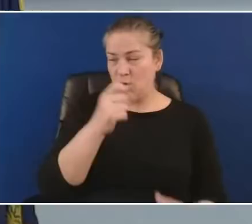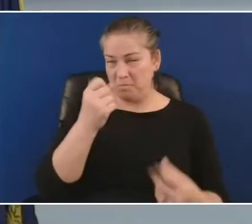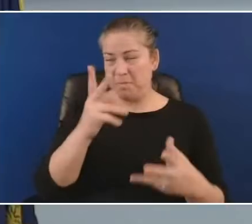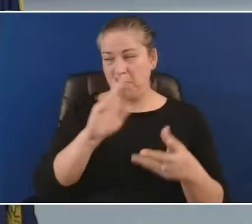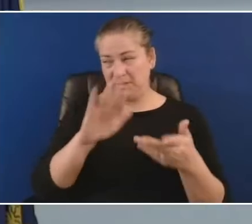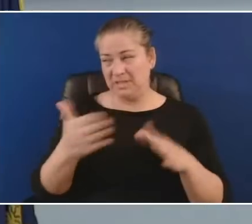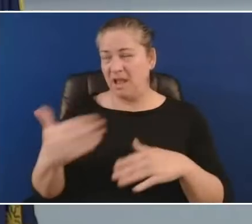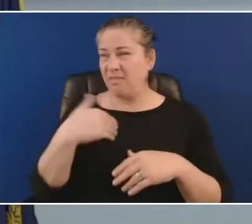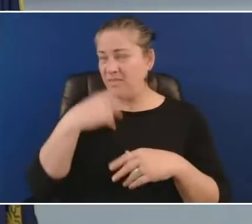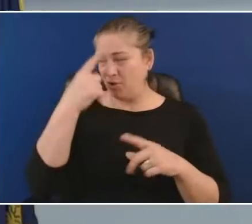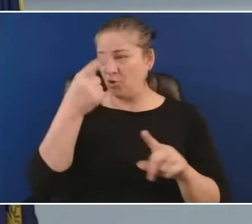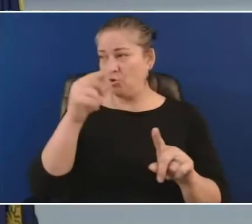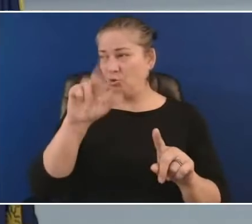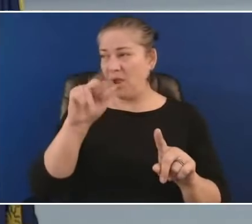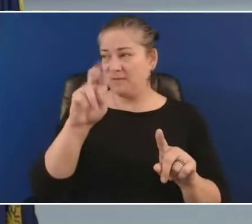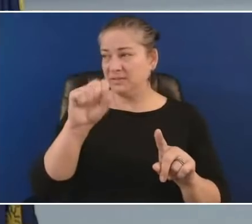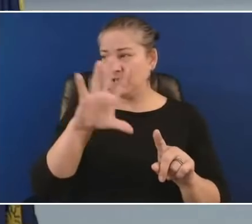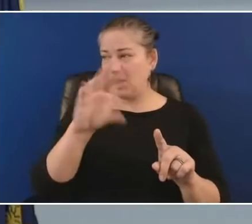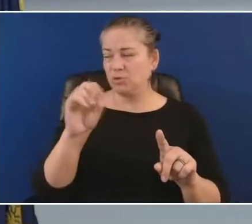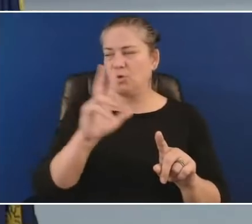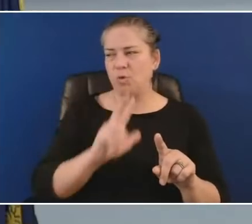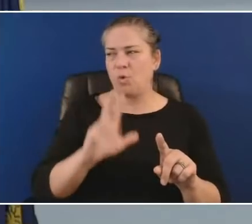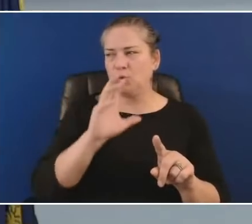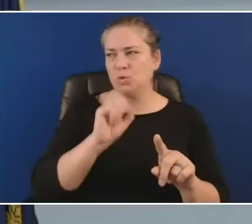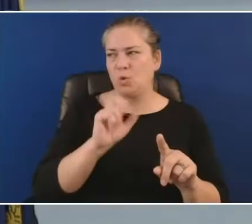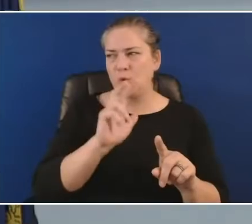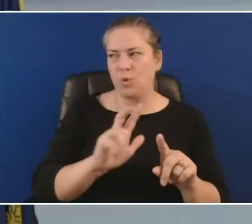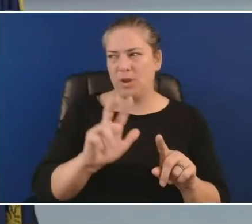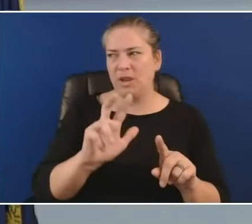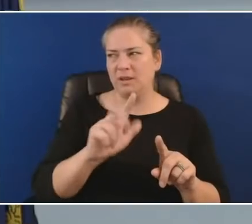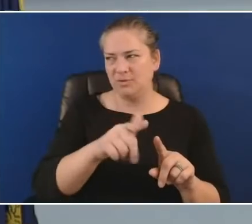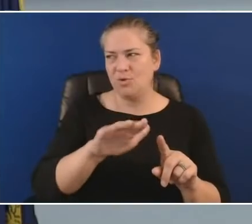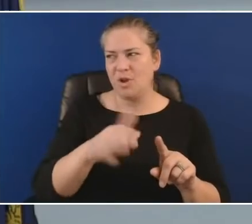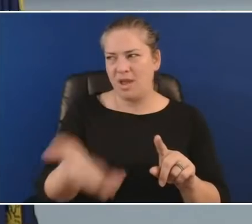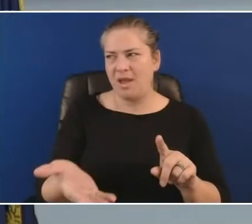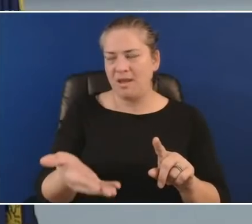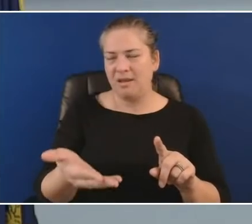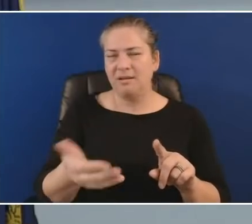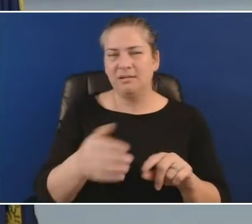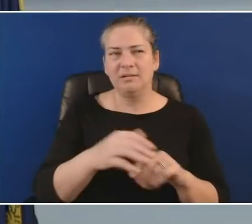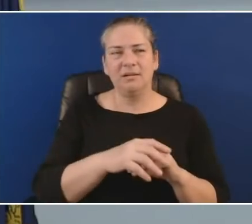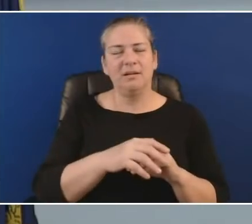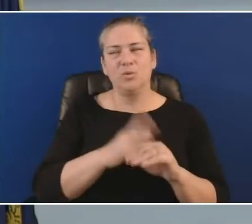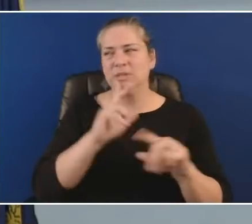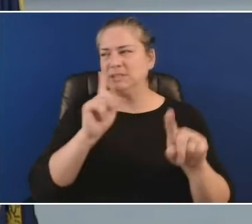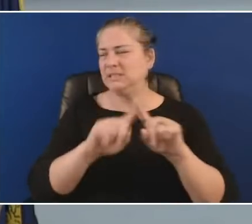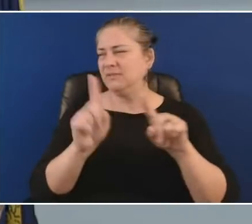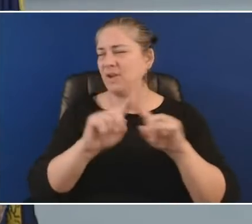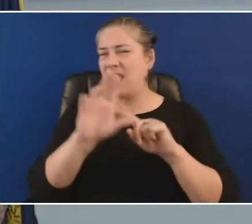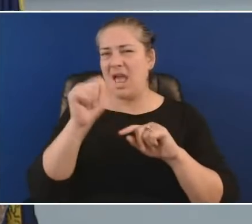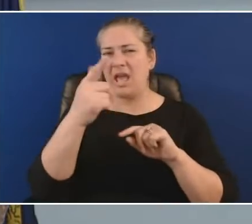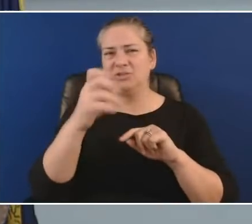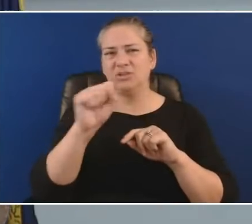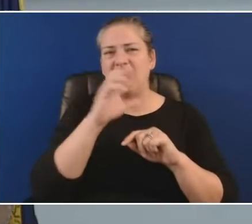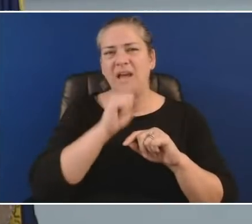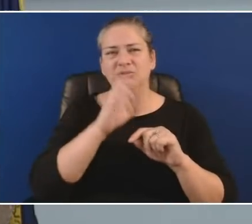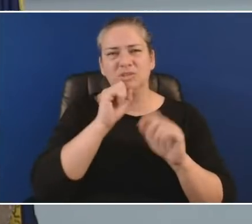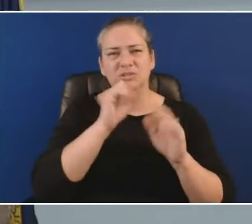County. We're going to have lost people of all ages. We're going to lose entire families.